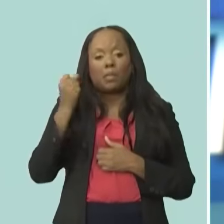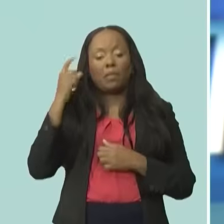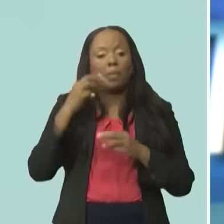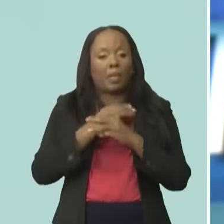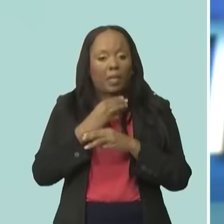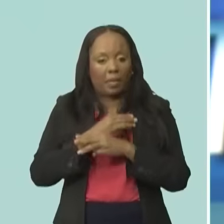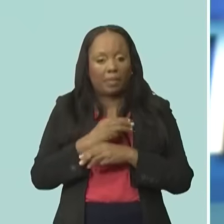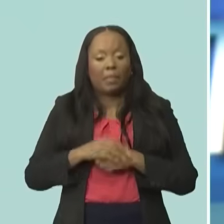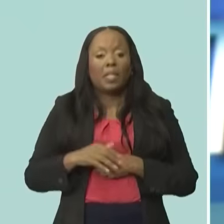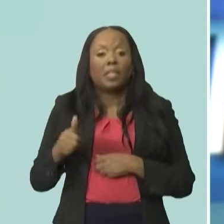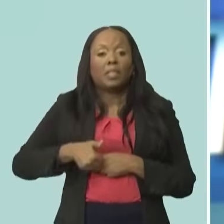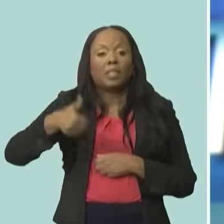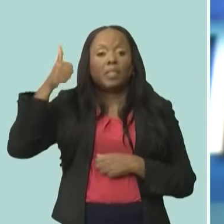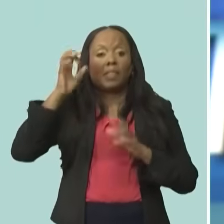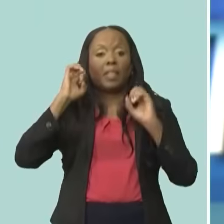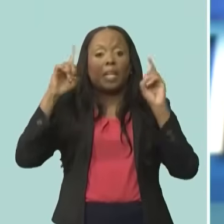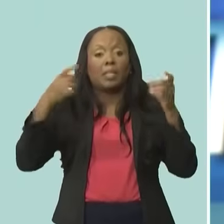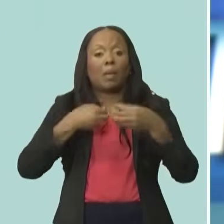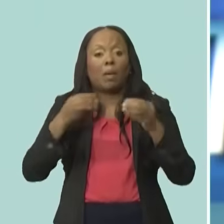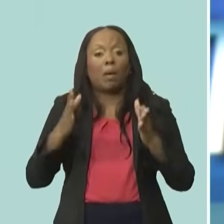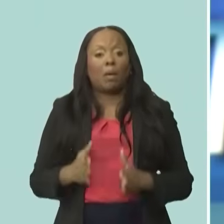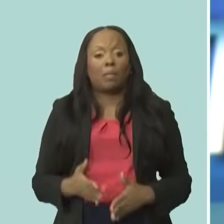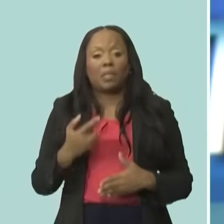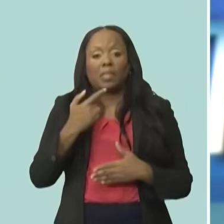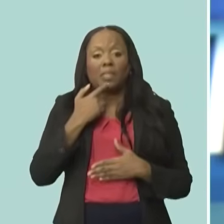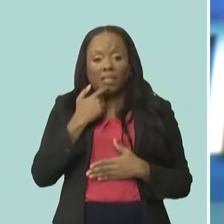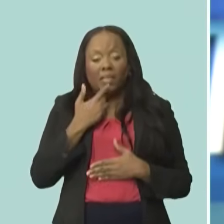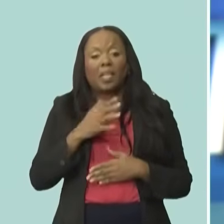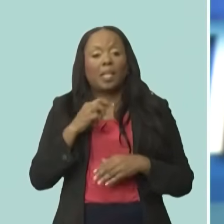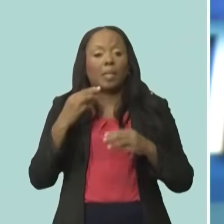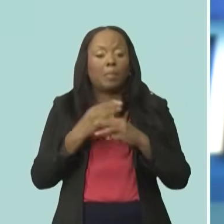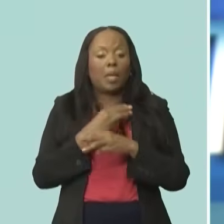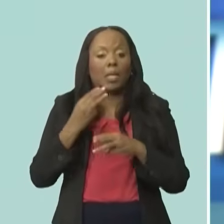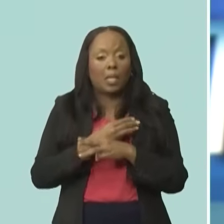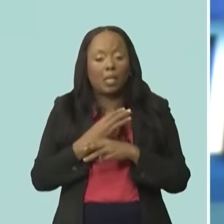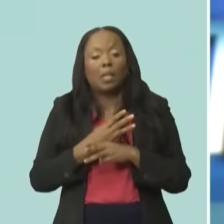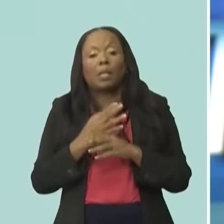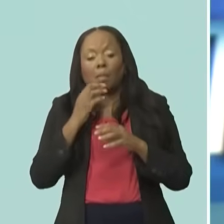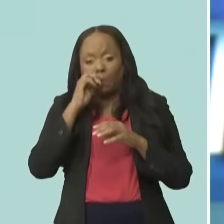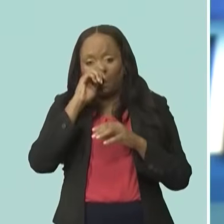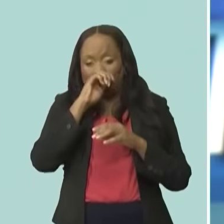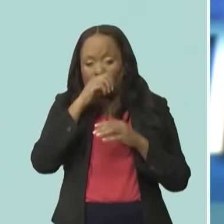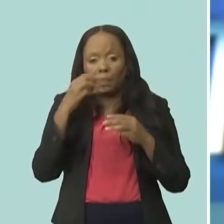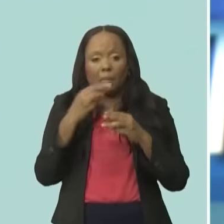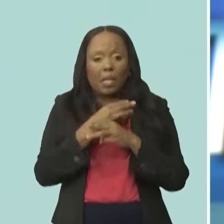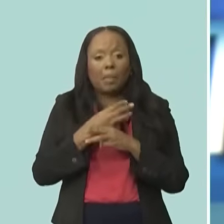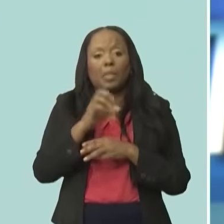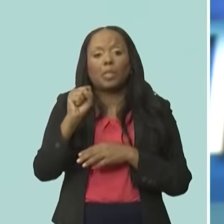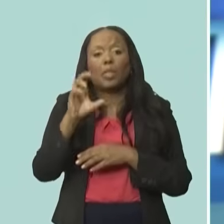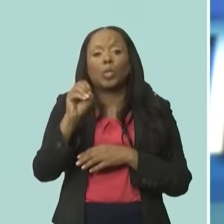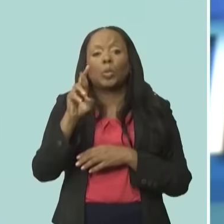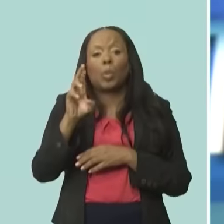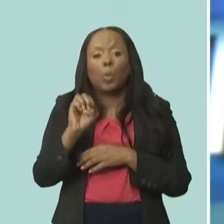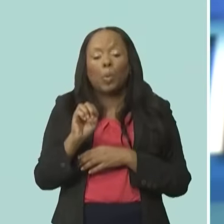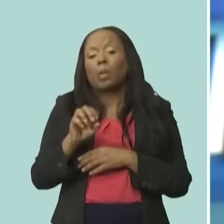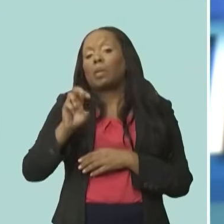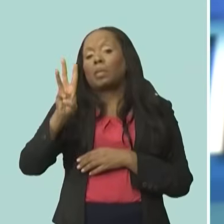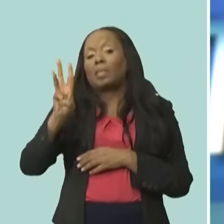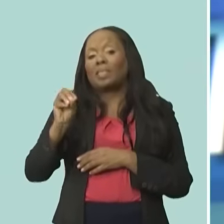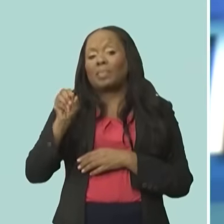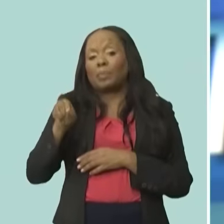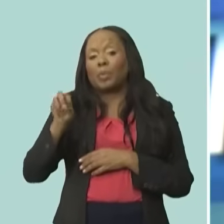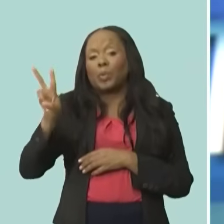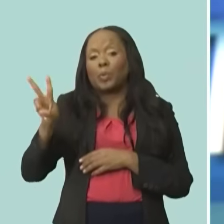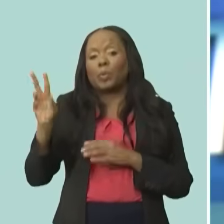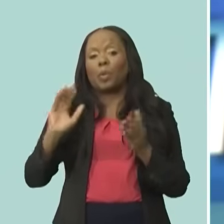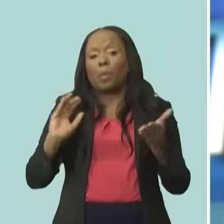Chief Education Officer Dr. Ramona Archer-Bradshaw says the national mean in mathematics this year is 60.2